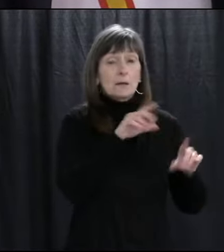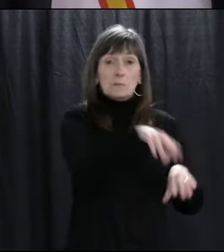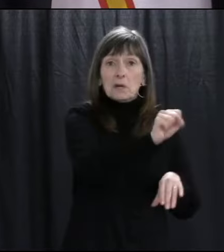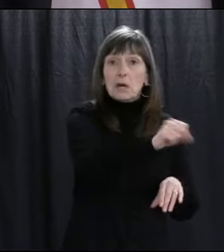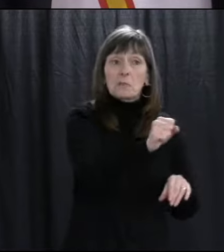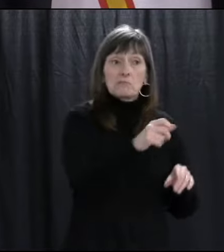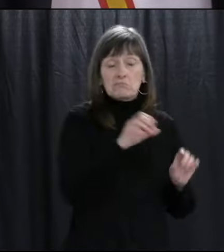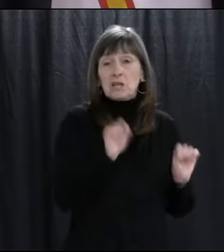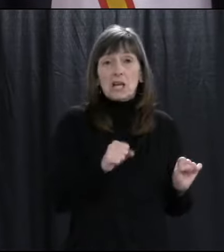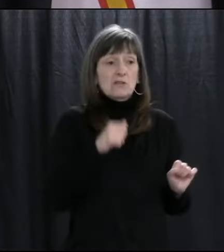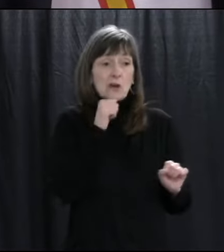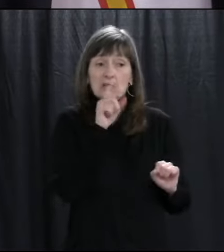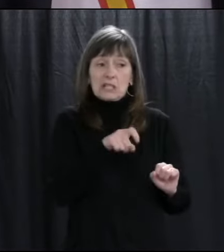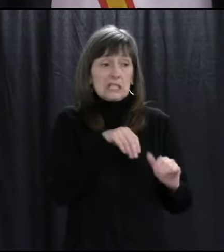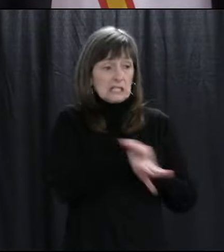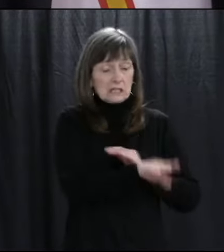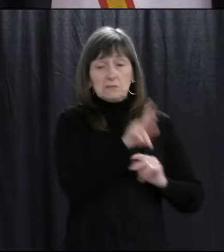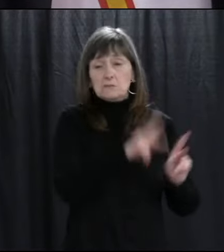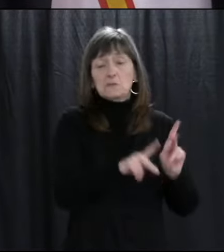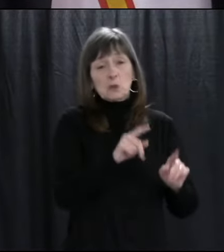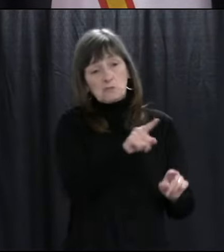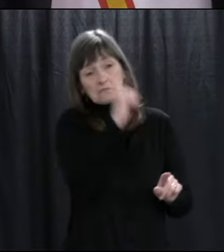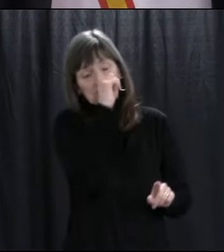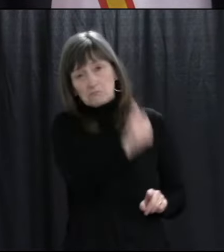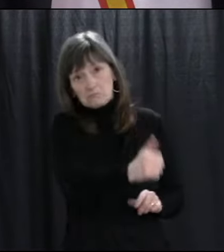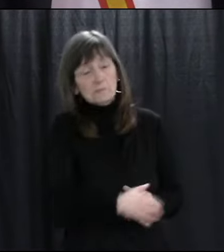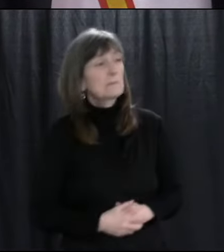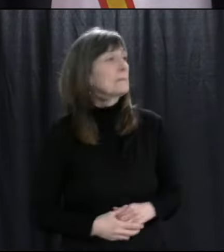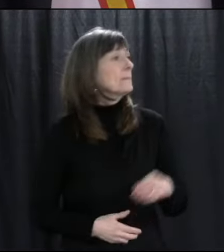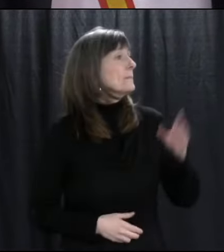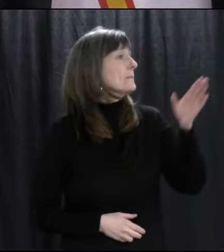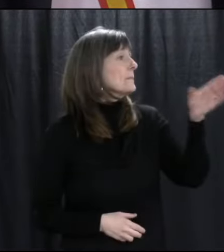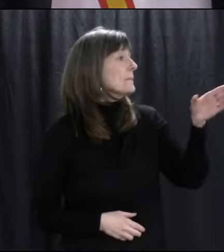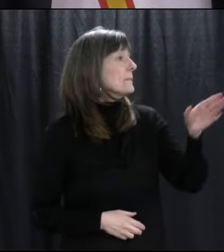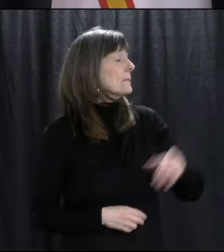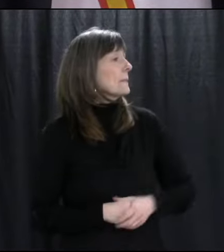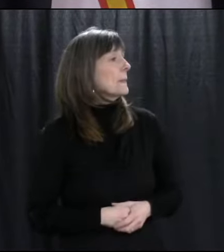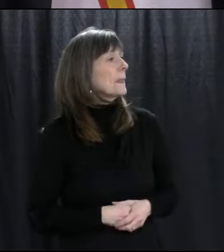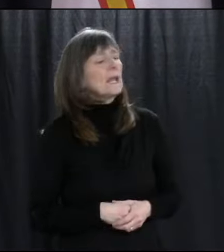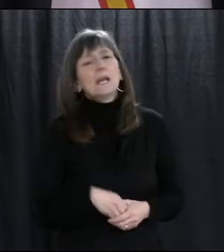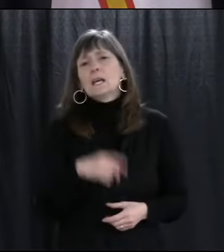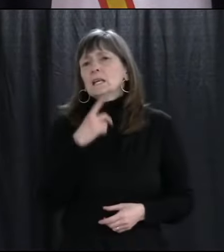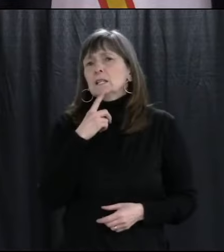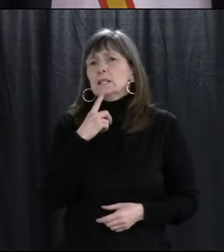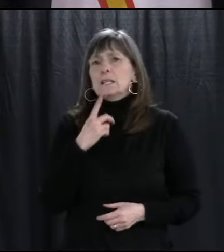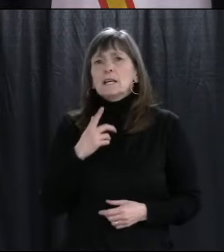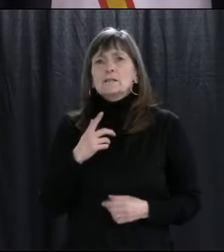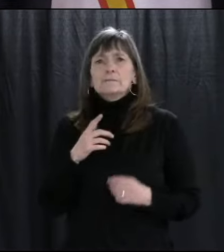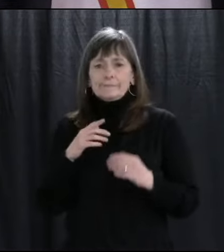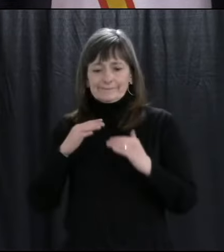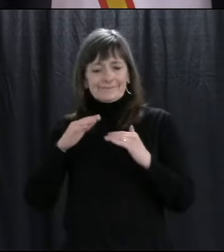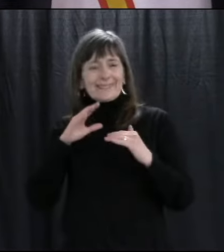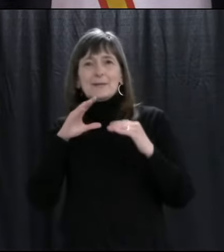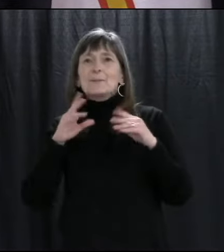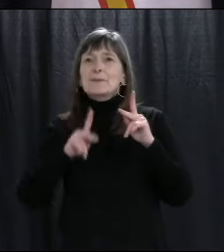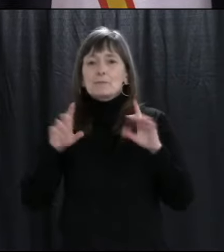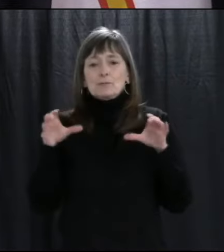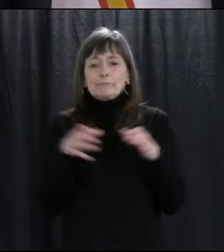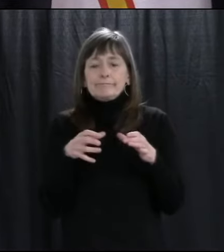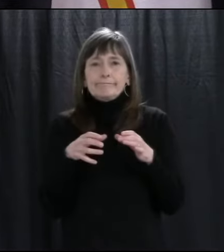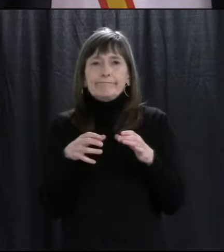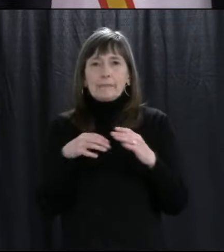Dr. Fitzgerald, just looking for some clarification. I know you went over when it comes to 50-plus people and these other businesses that weren't ordered